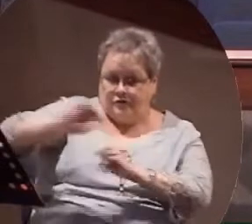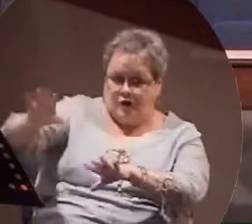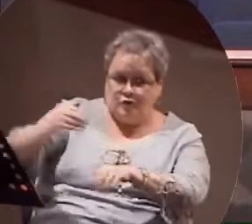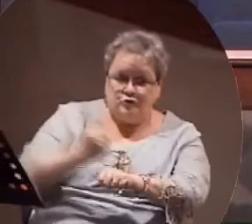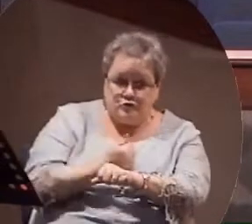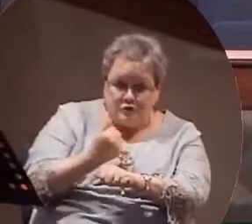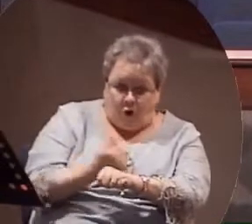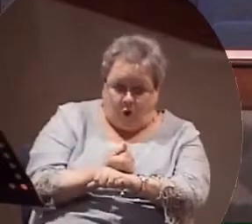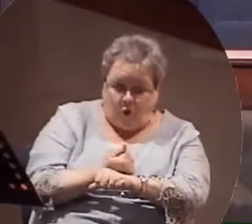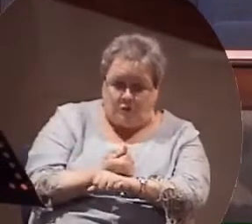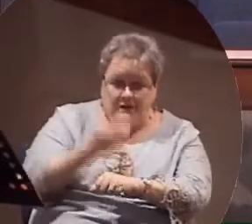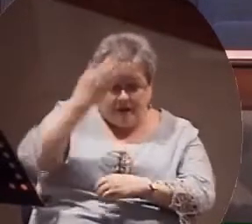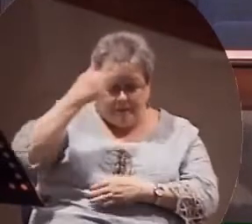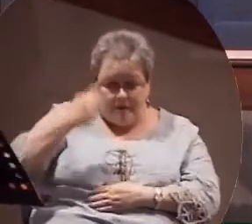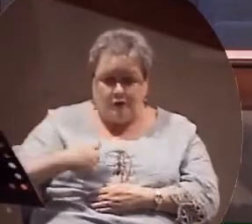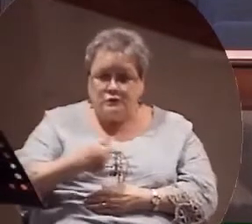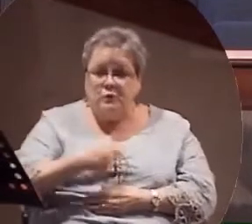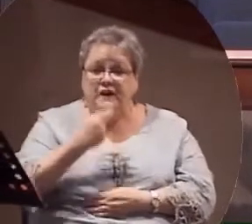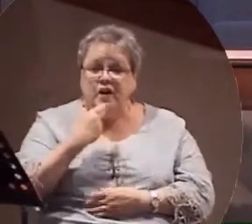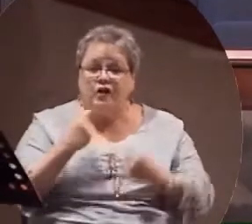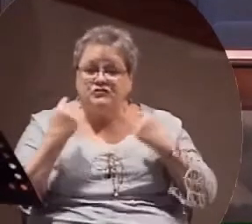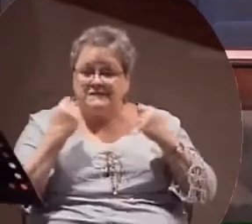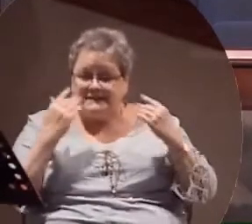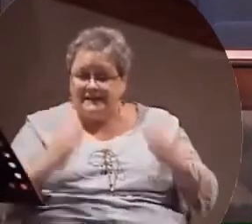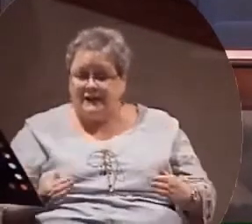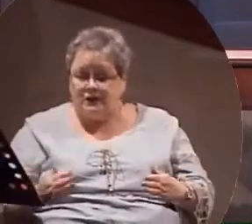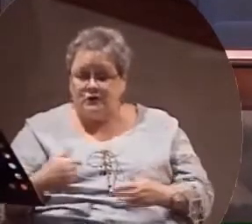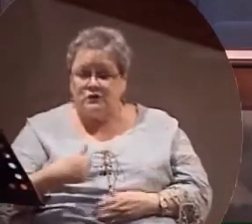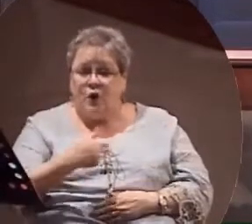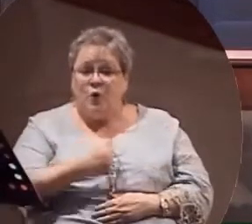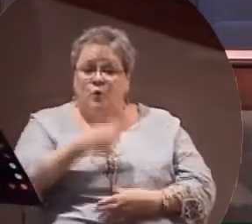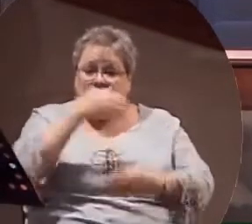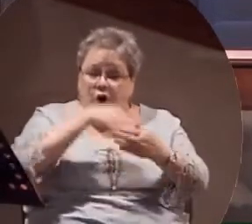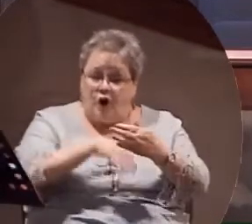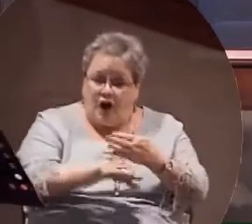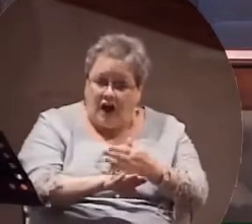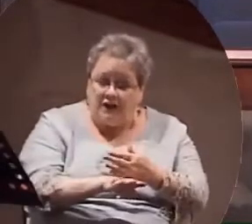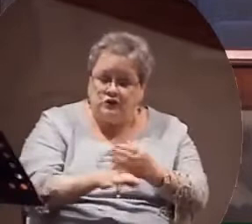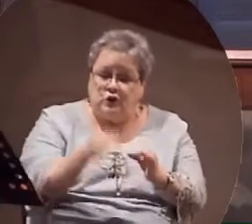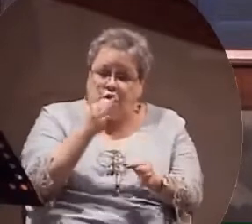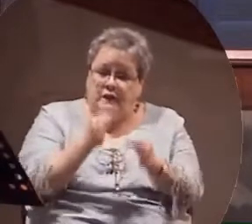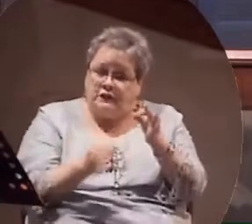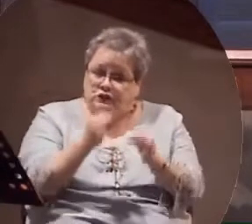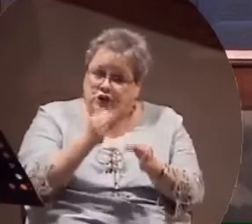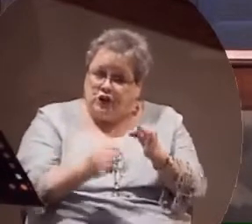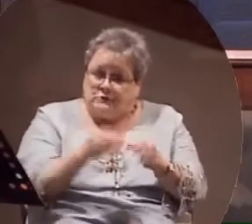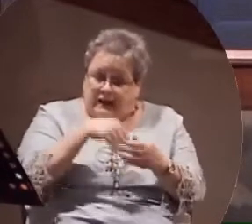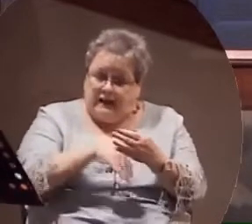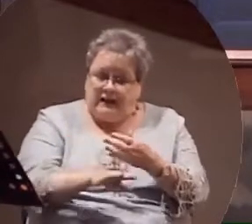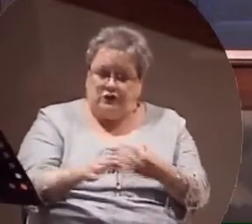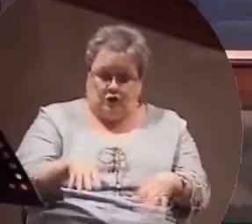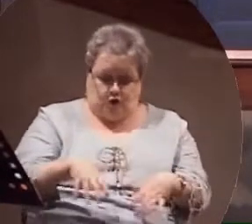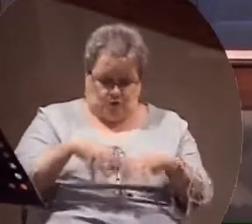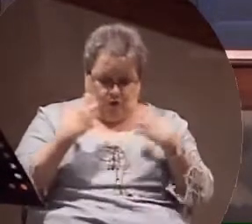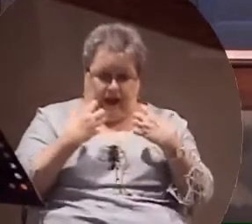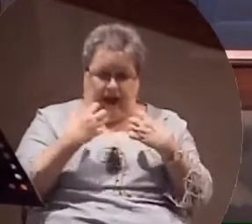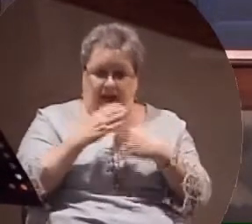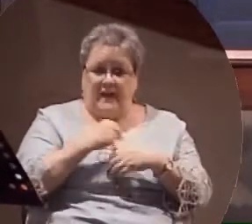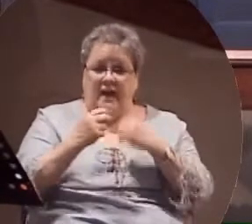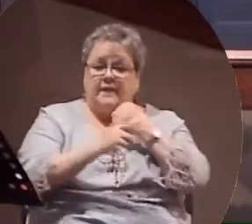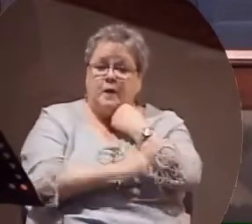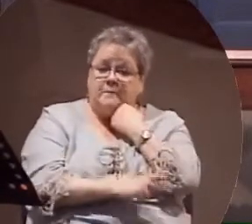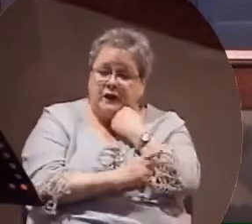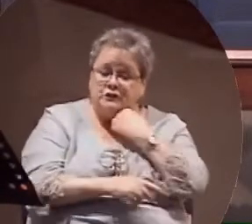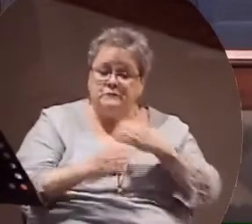man, I'm telling you, because we are sinners, we are under the judgment, and we're under the wrath, and we're under the condemnation